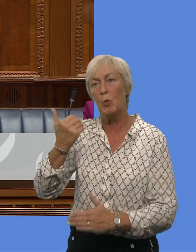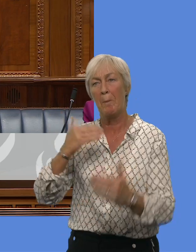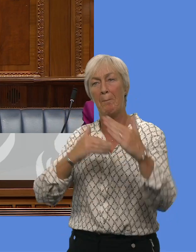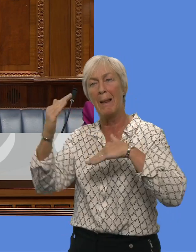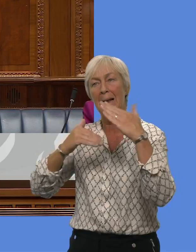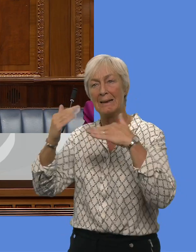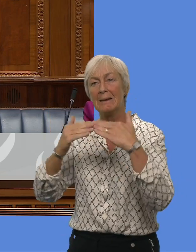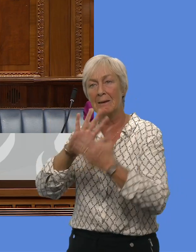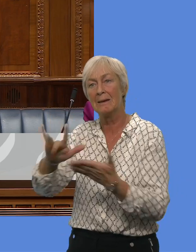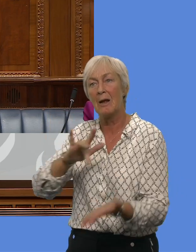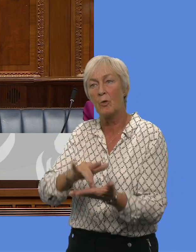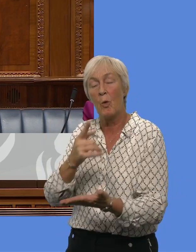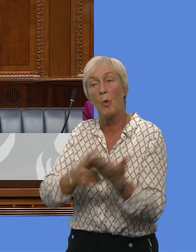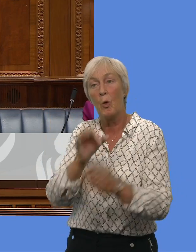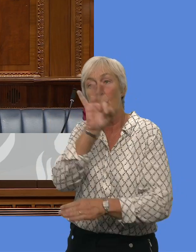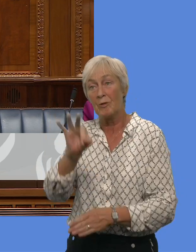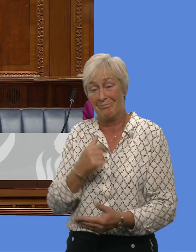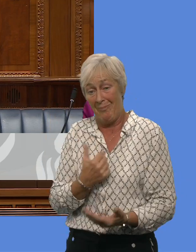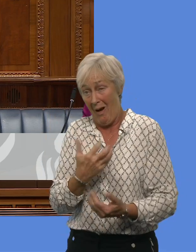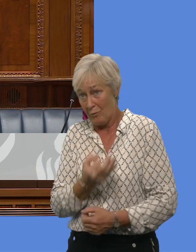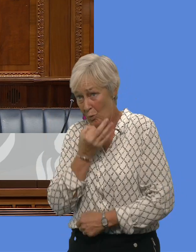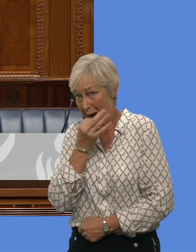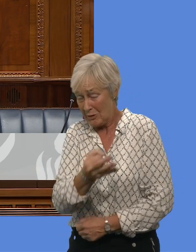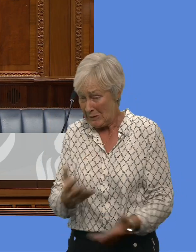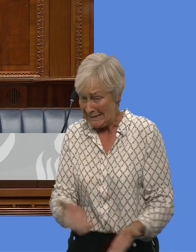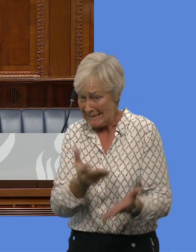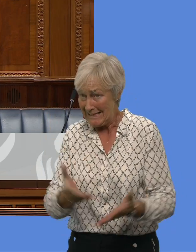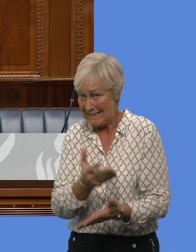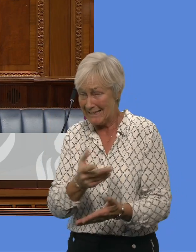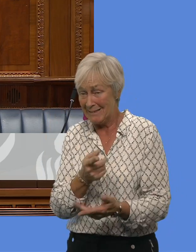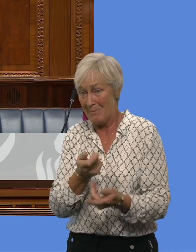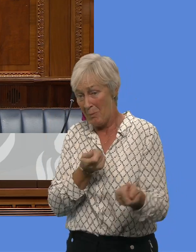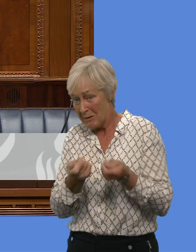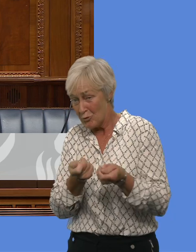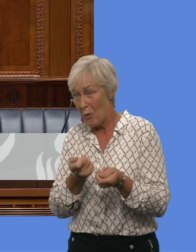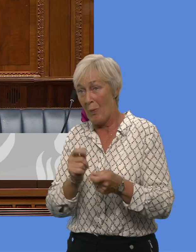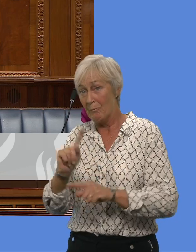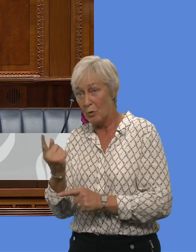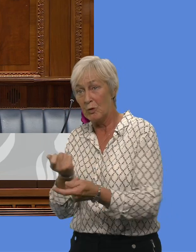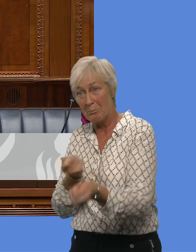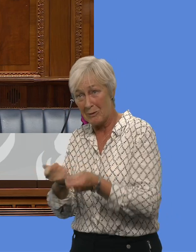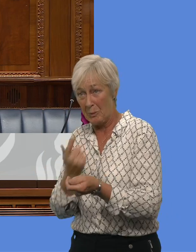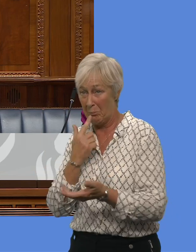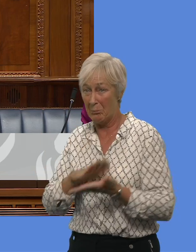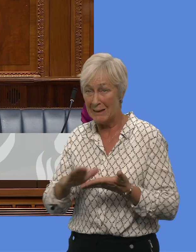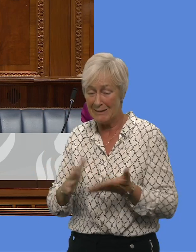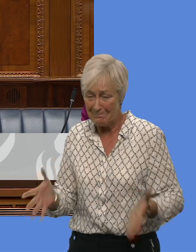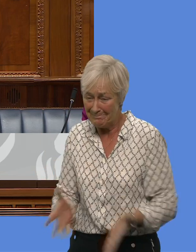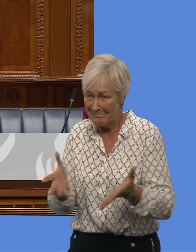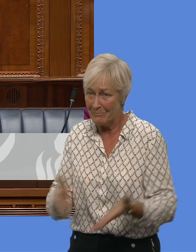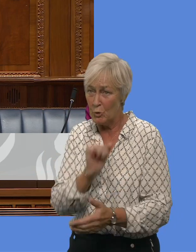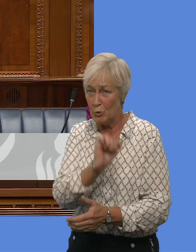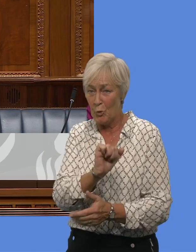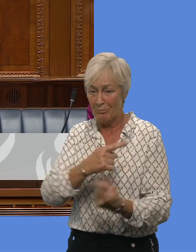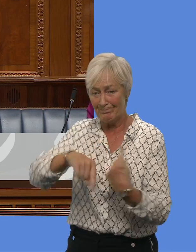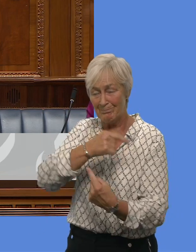centre. So the only question I would have is just to urge the Deputy First Minister and First Minister just to push their officials and